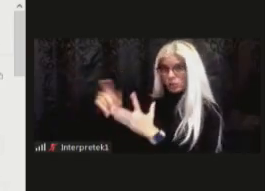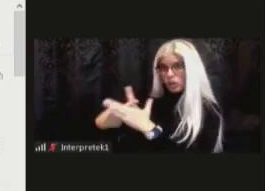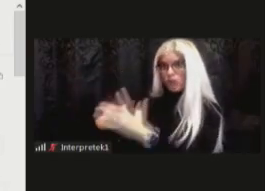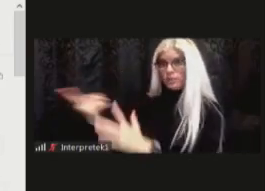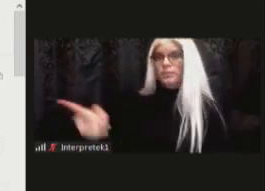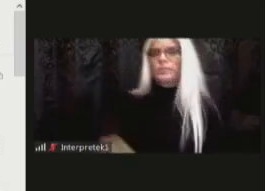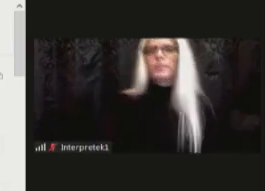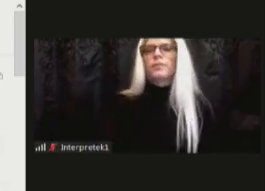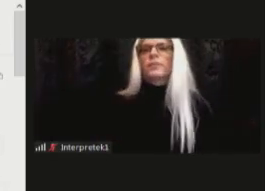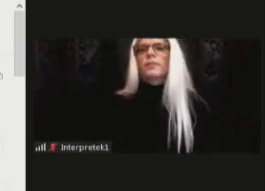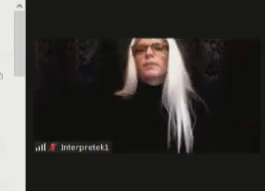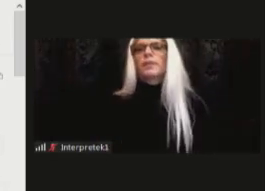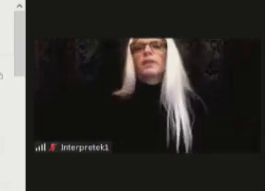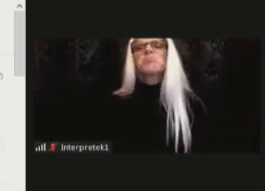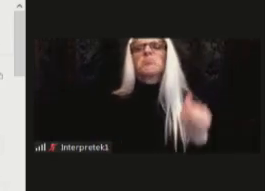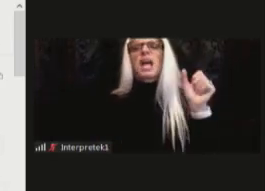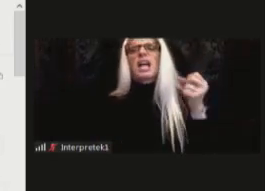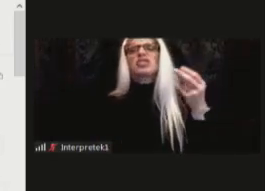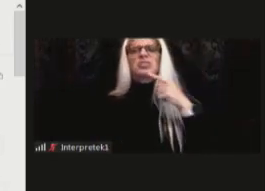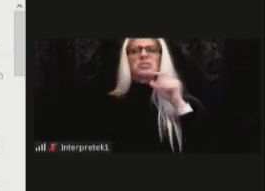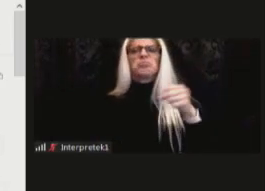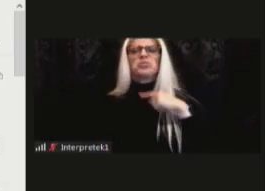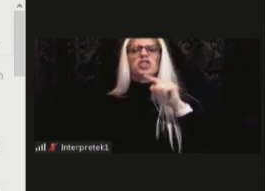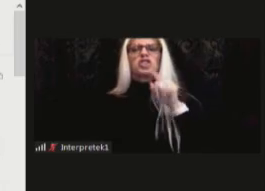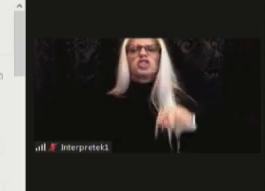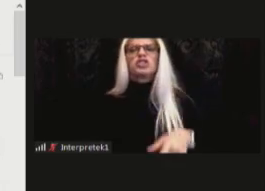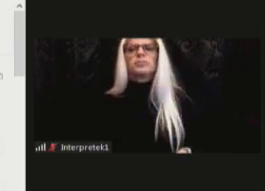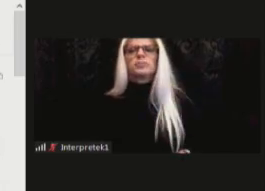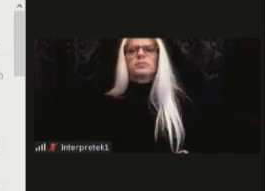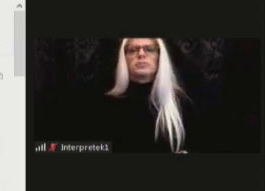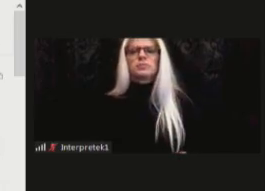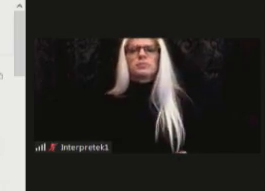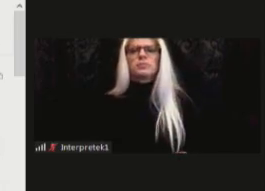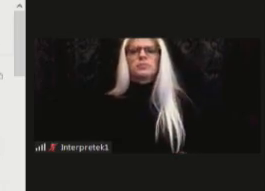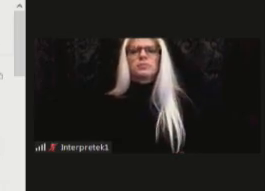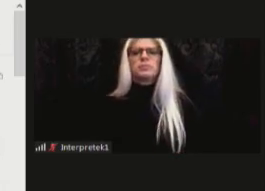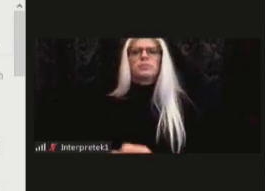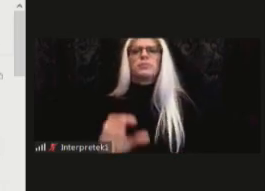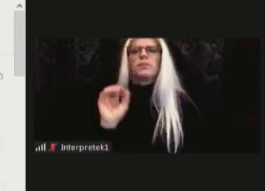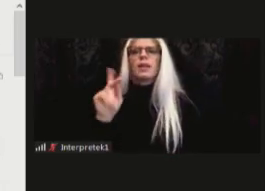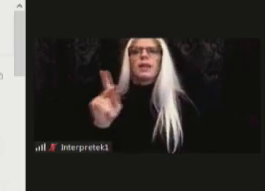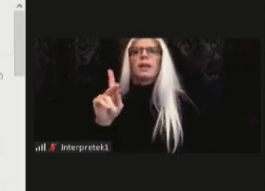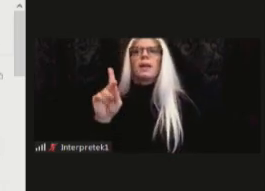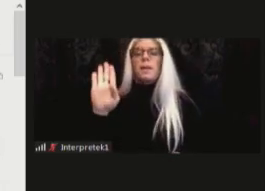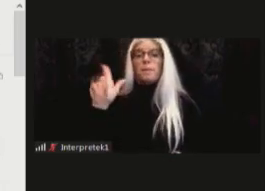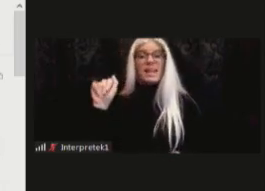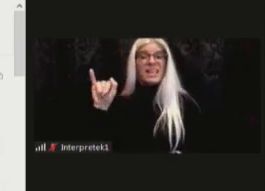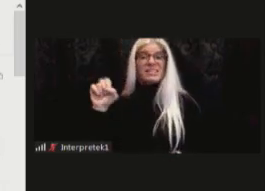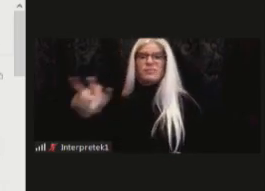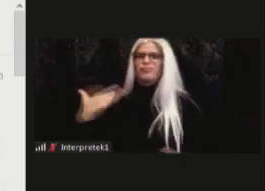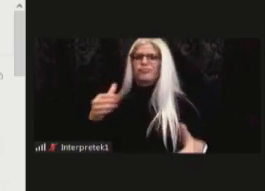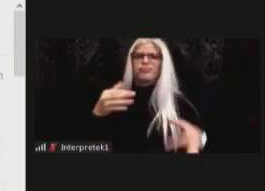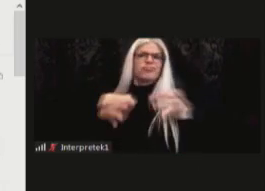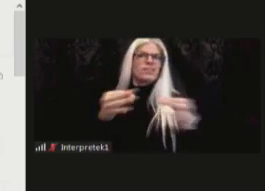Sure, I'll take over. So just really quickly, Blaze really covered the data pretty well, but the key challenges